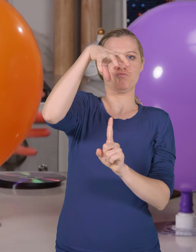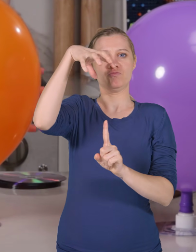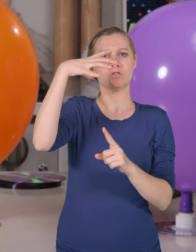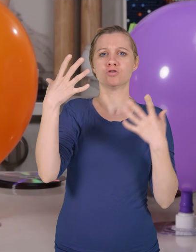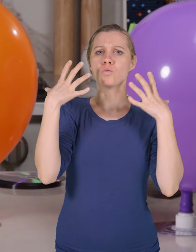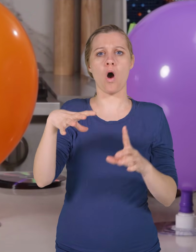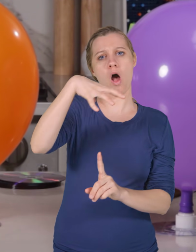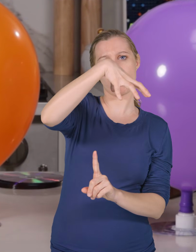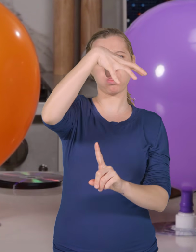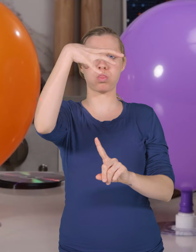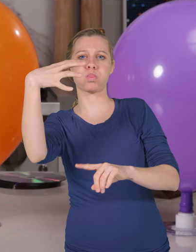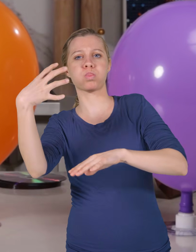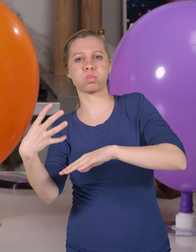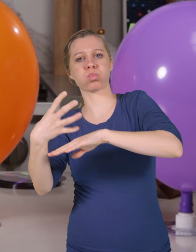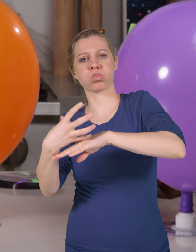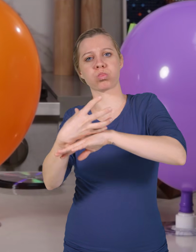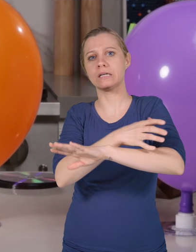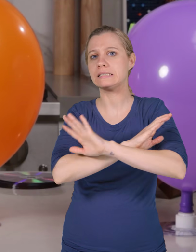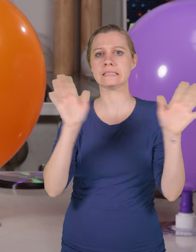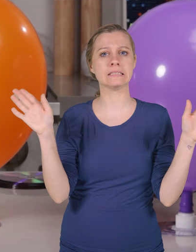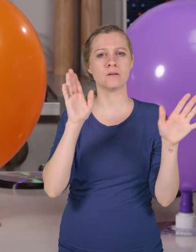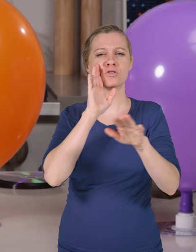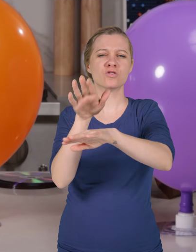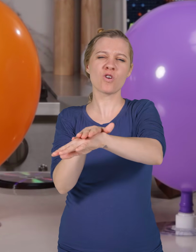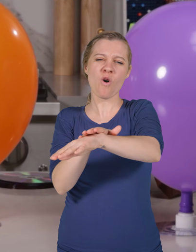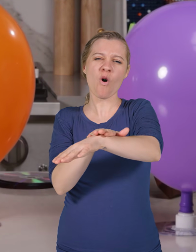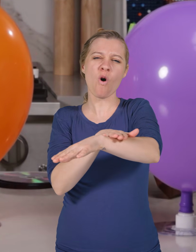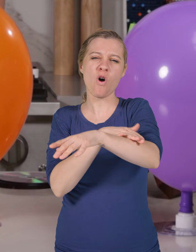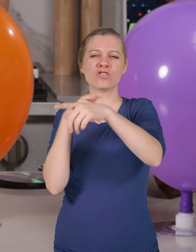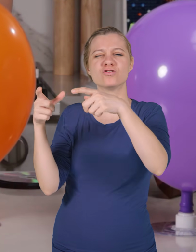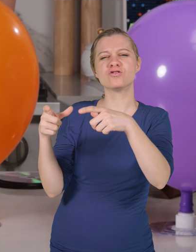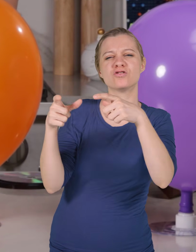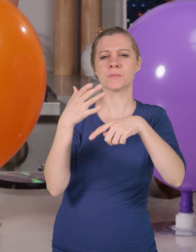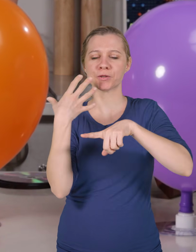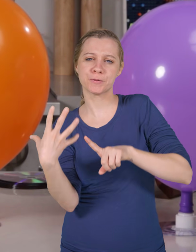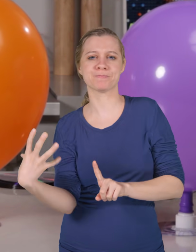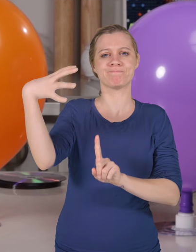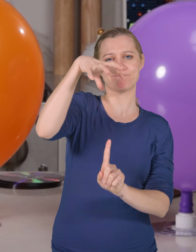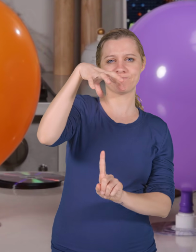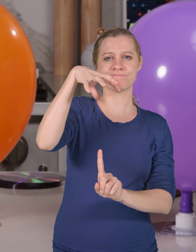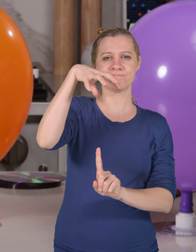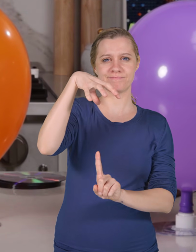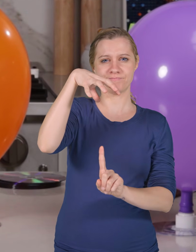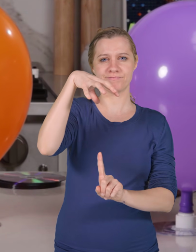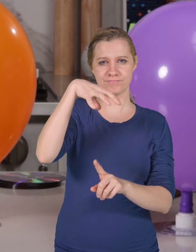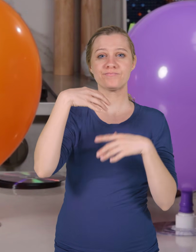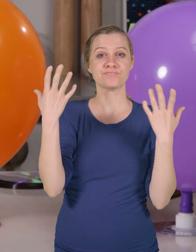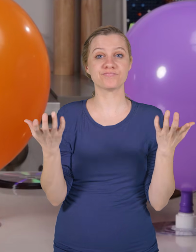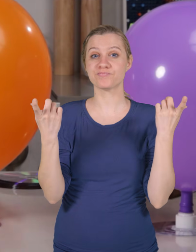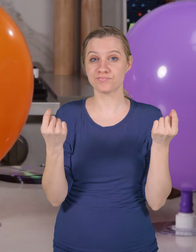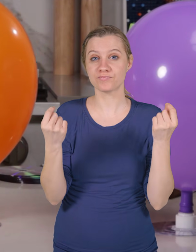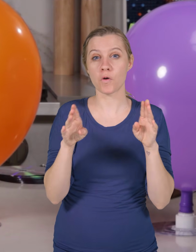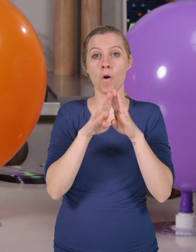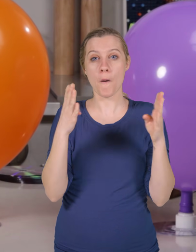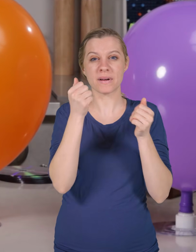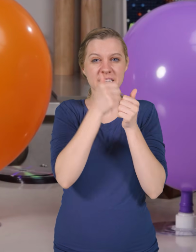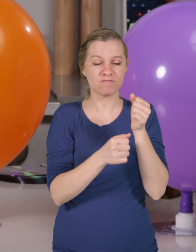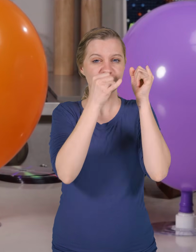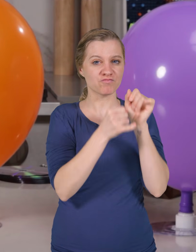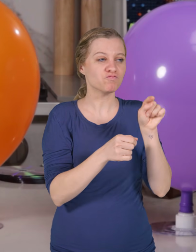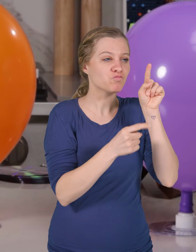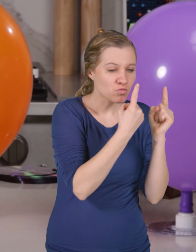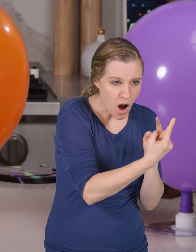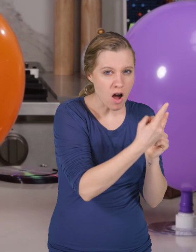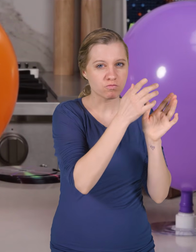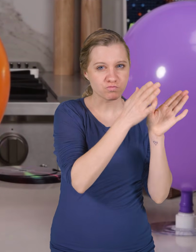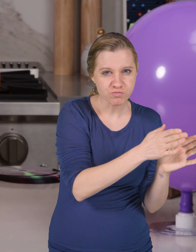don't want to do is have the balloon drag, because that will just make your alien hovercraft go slower. So now what we can do, I'm gonna open them one at